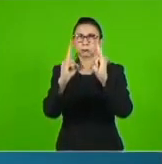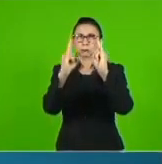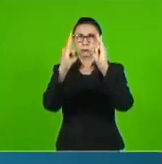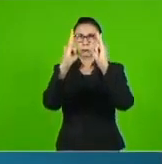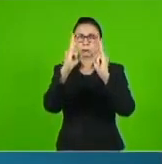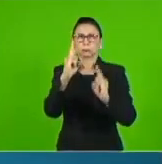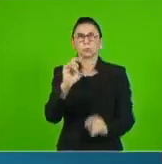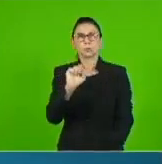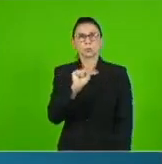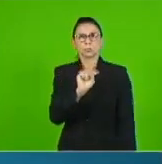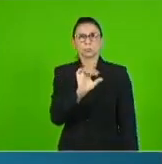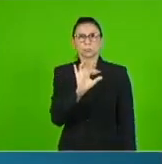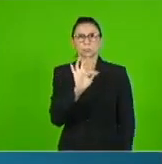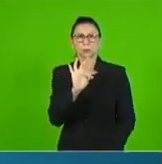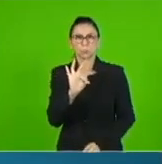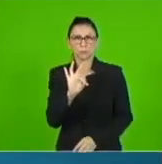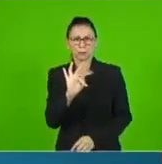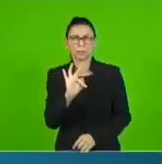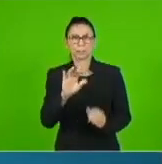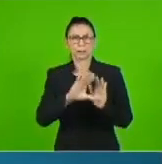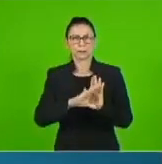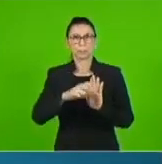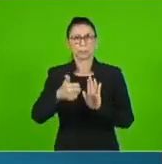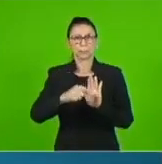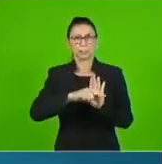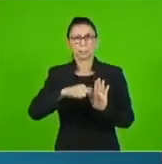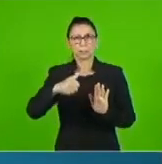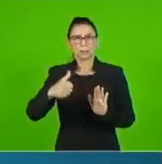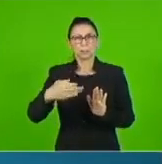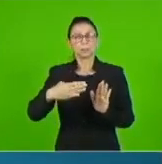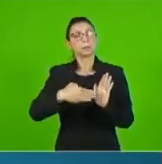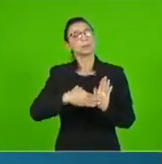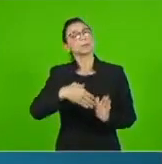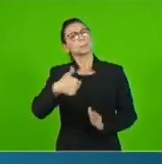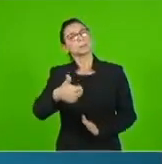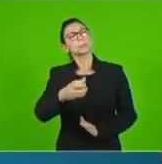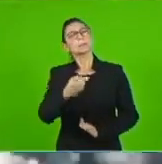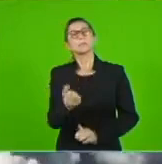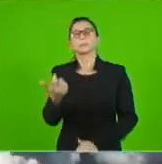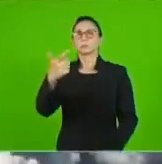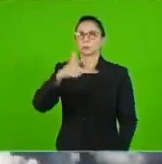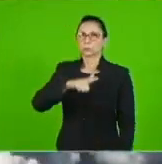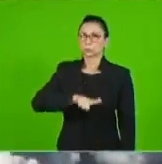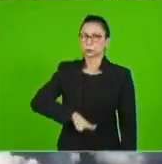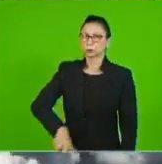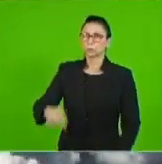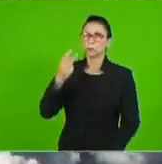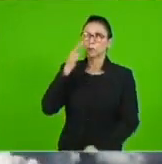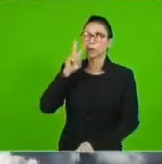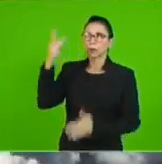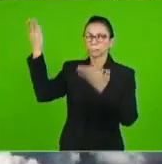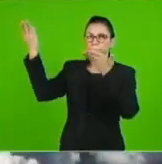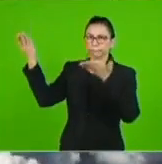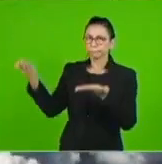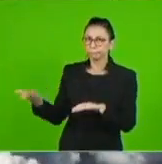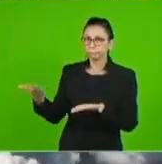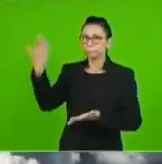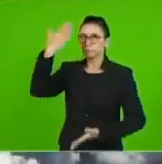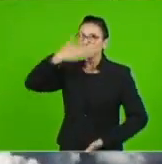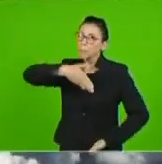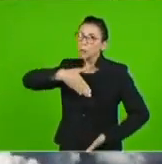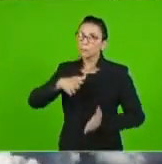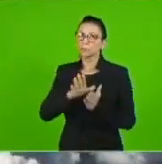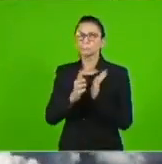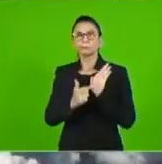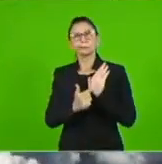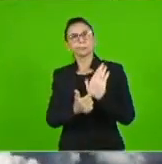towers. Zephaniah chapter 1, verses 14 to 16. Once again, the images are out